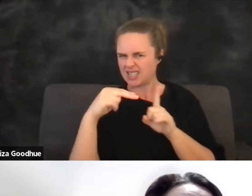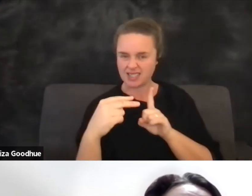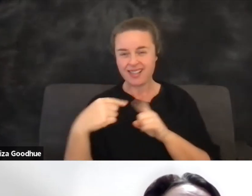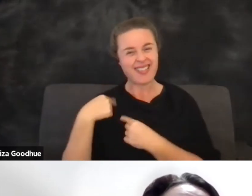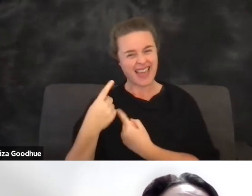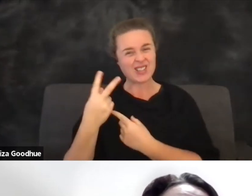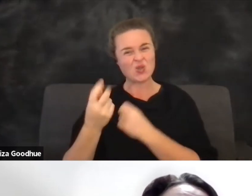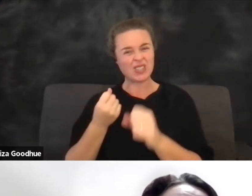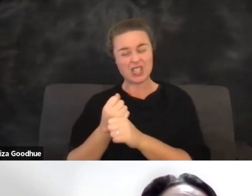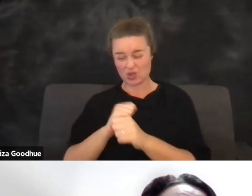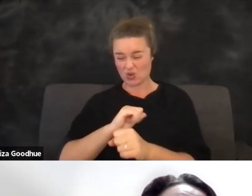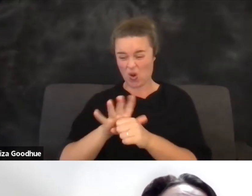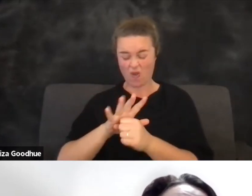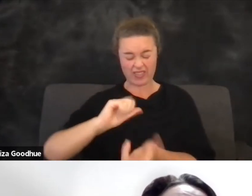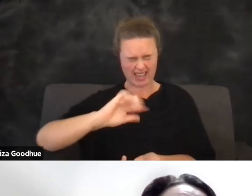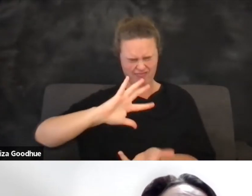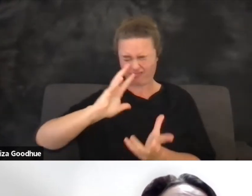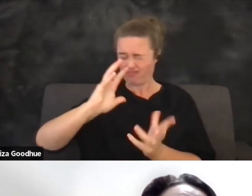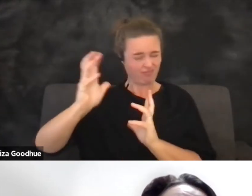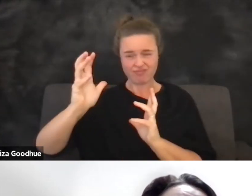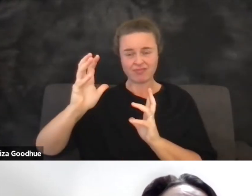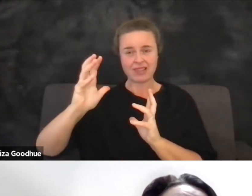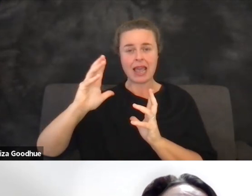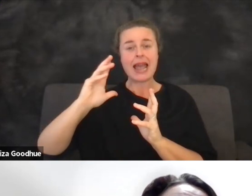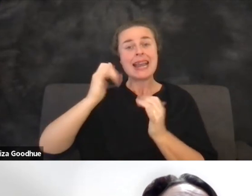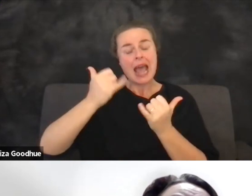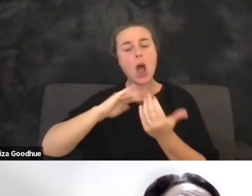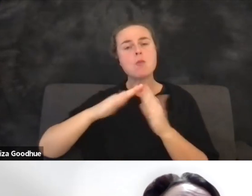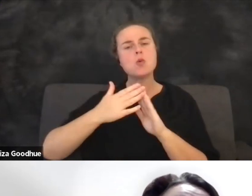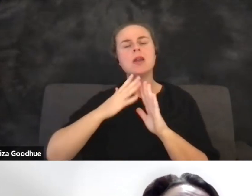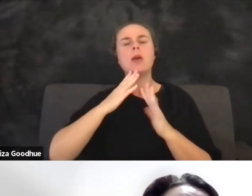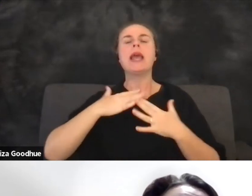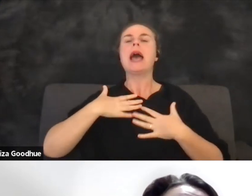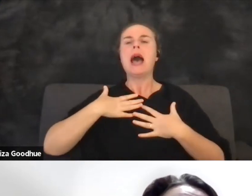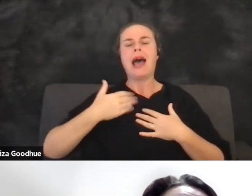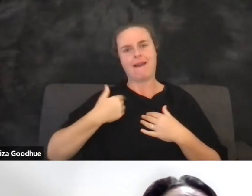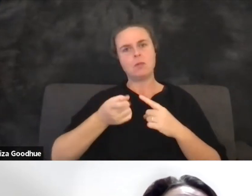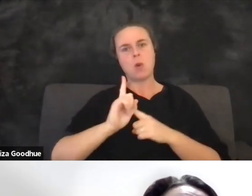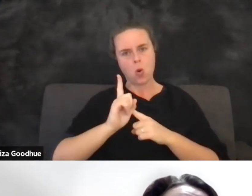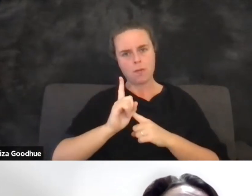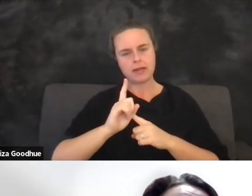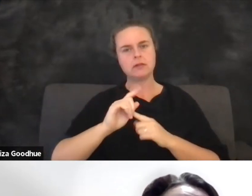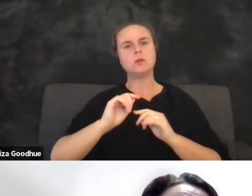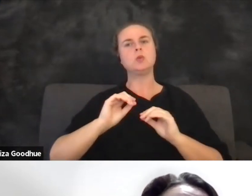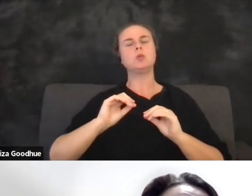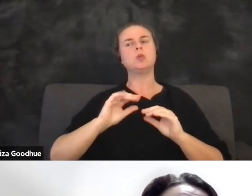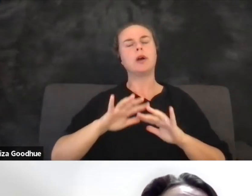COVID. And just recognizing that this is, kind of a moment, I think, for